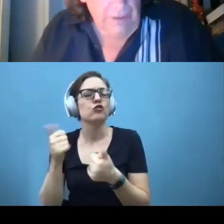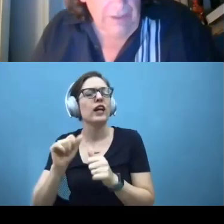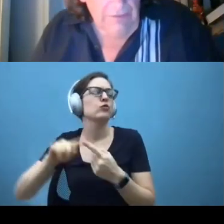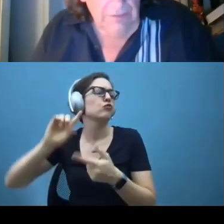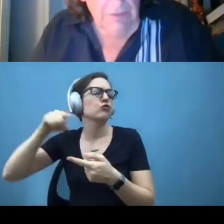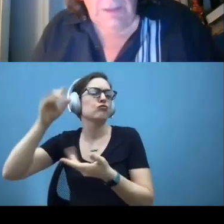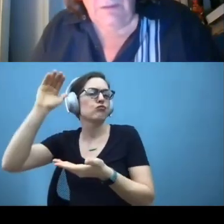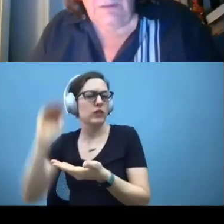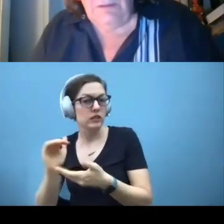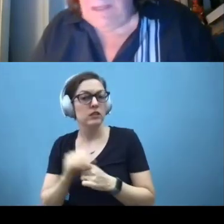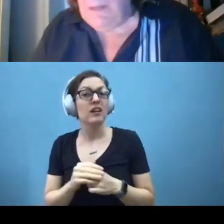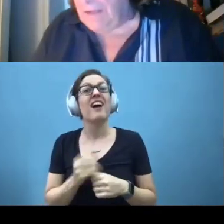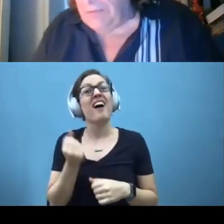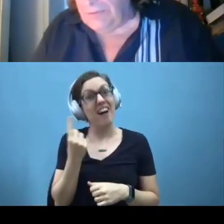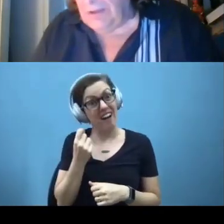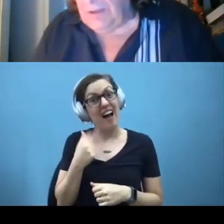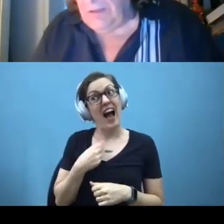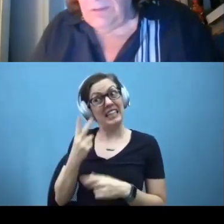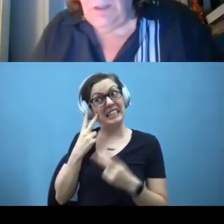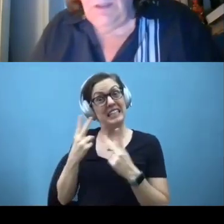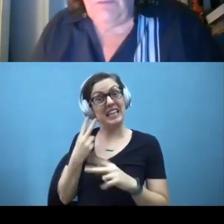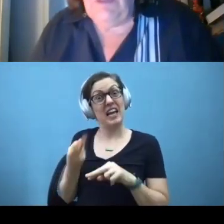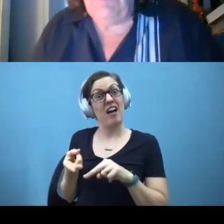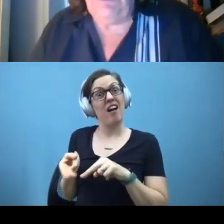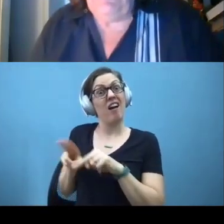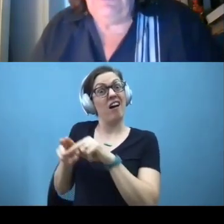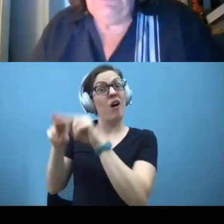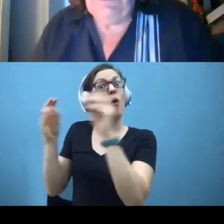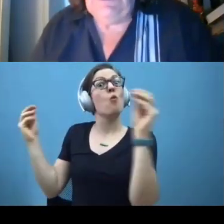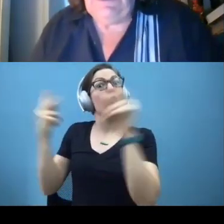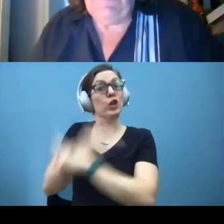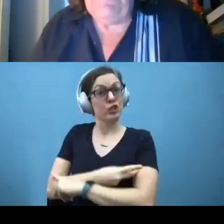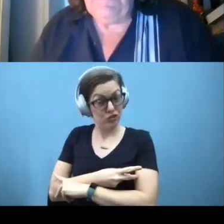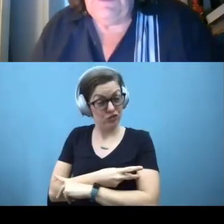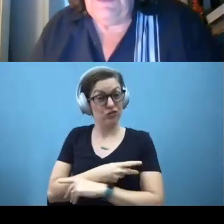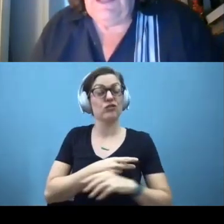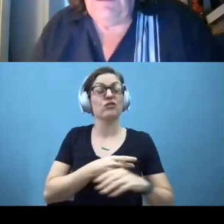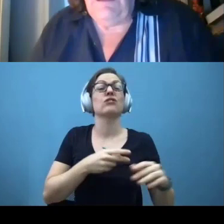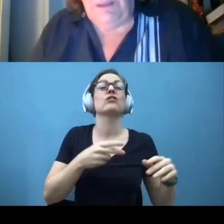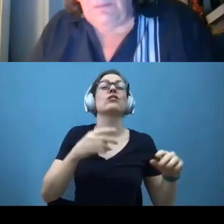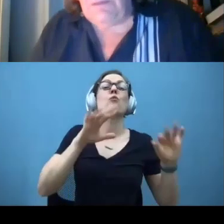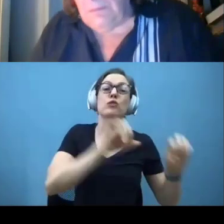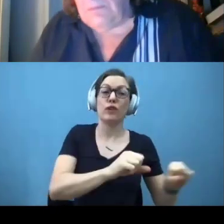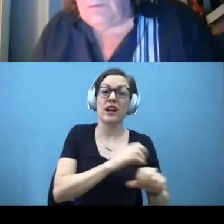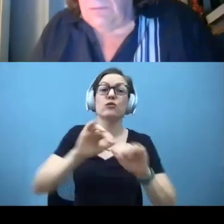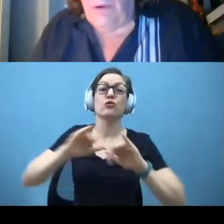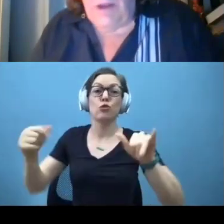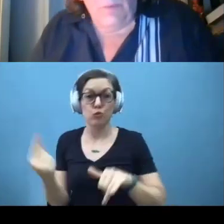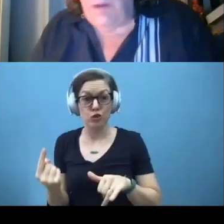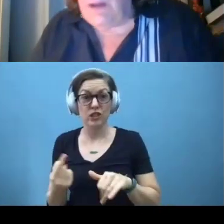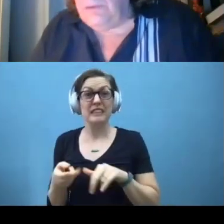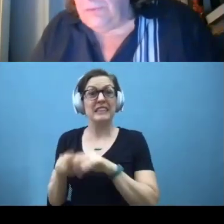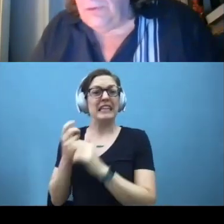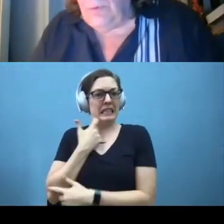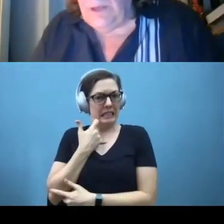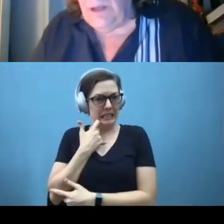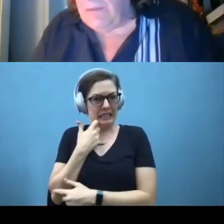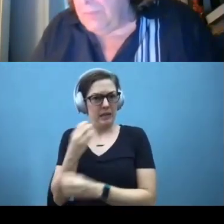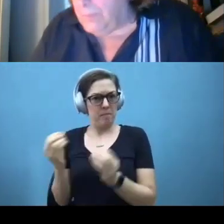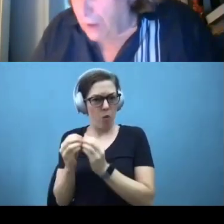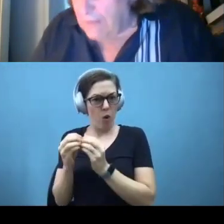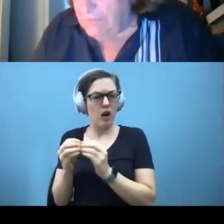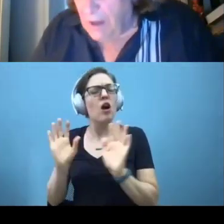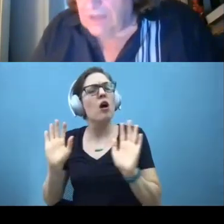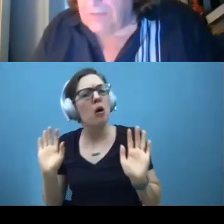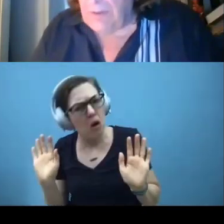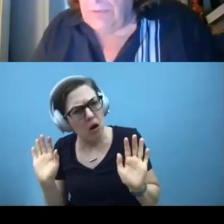of restraints in DMH facilities recently, and give credit where credit is due. In a lot of